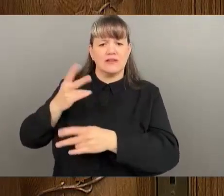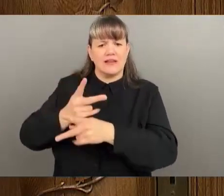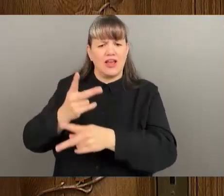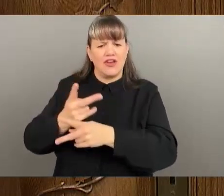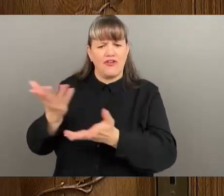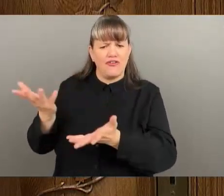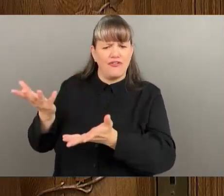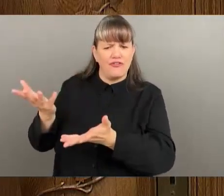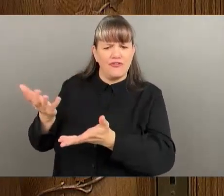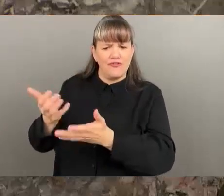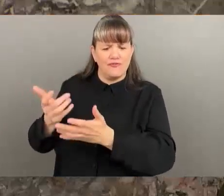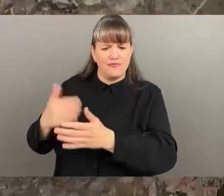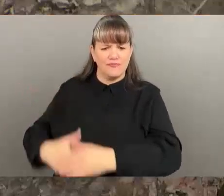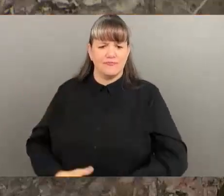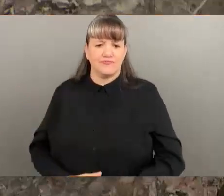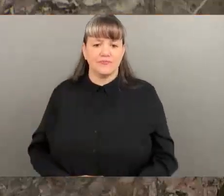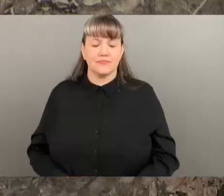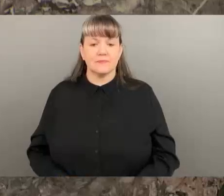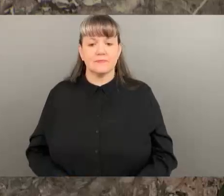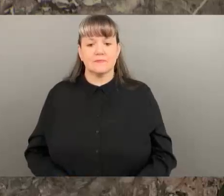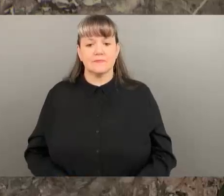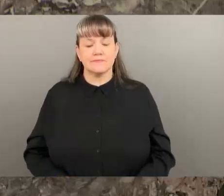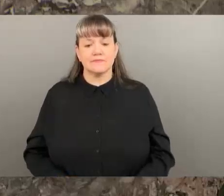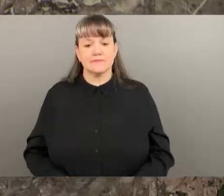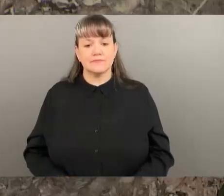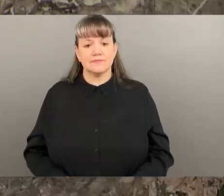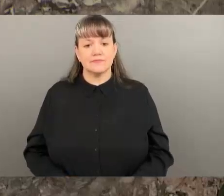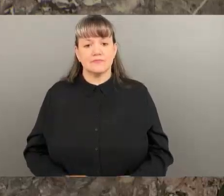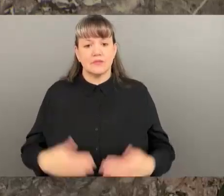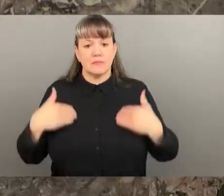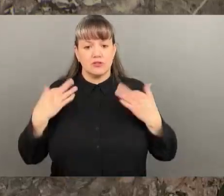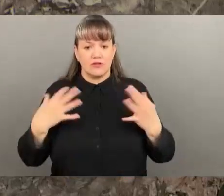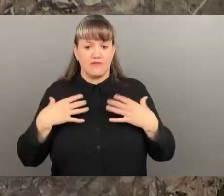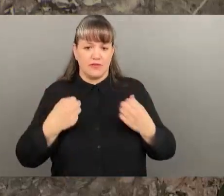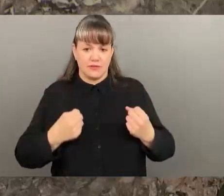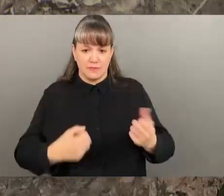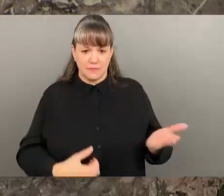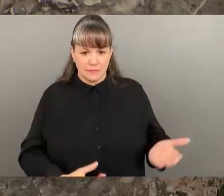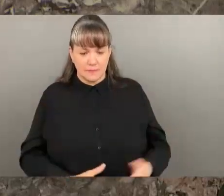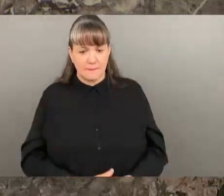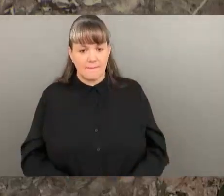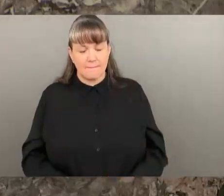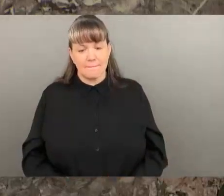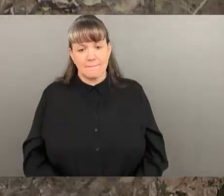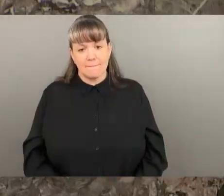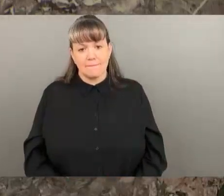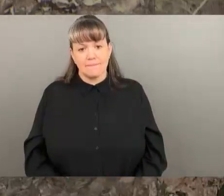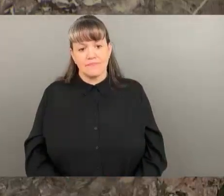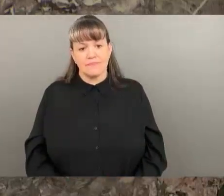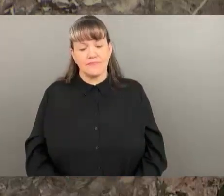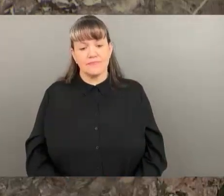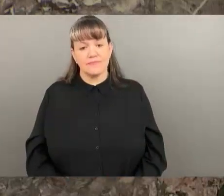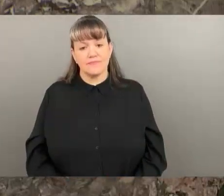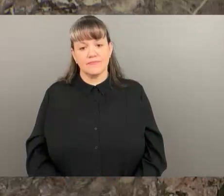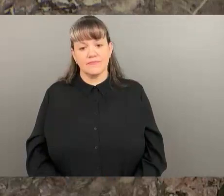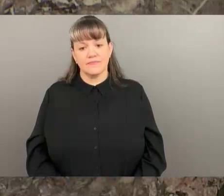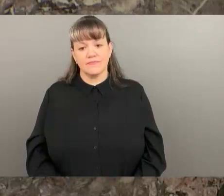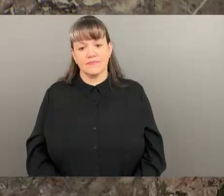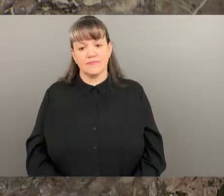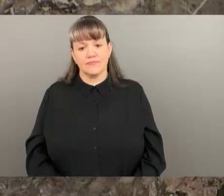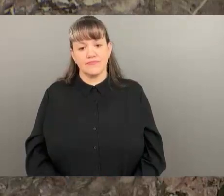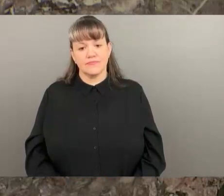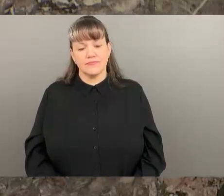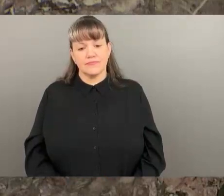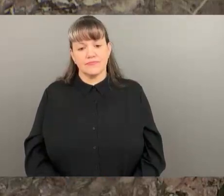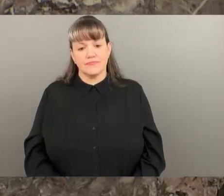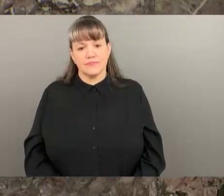Minister of Health. Thank you very much, Honourable Speaker. This government is incredibly committed to helping